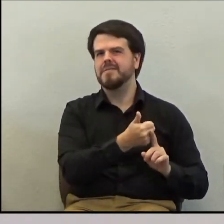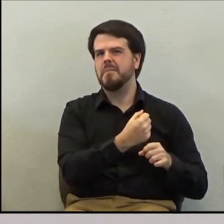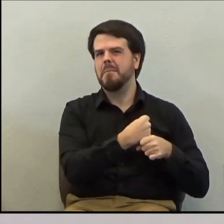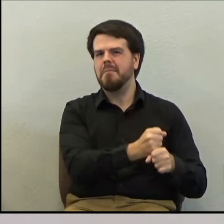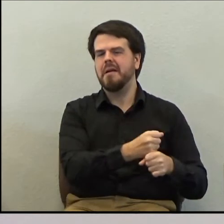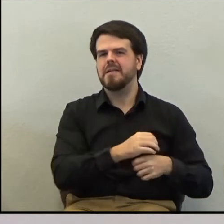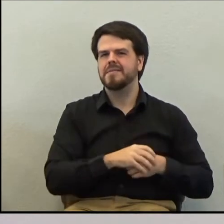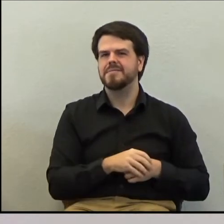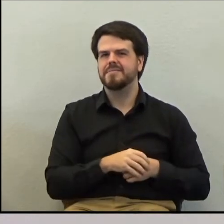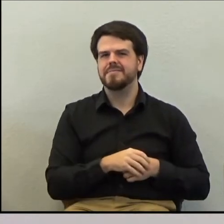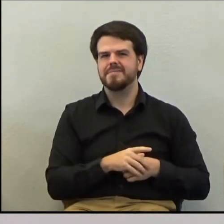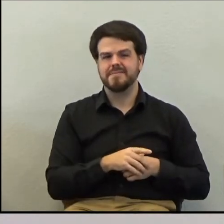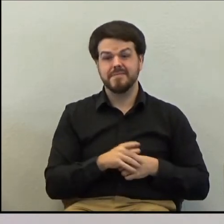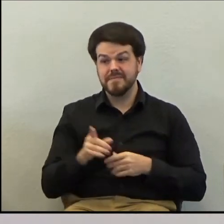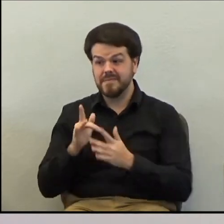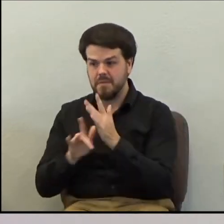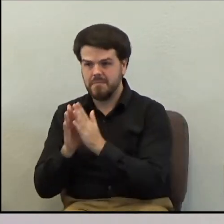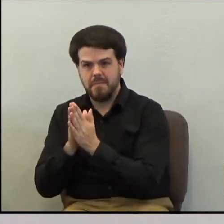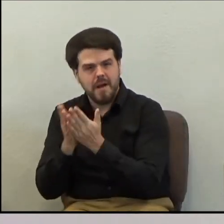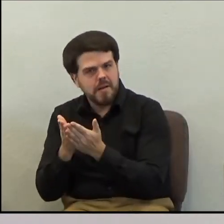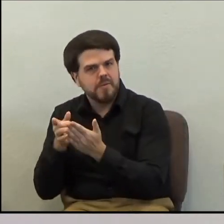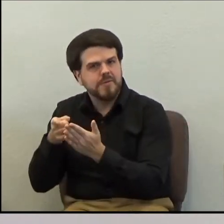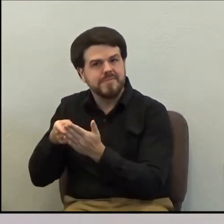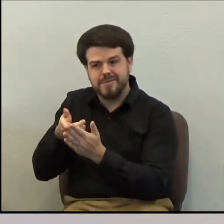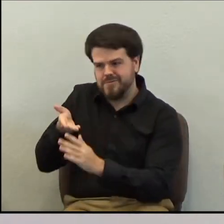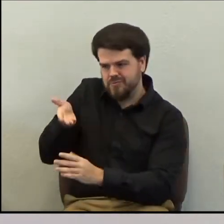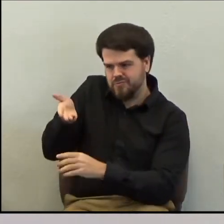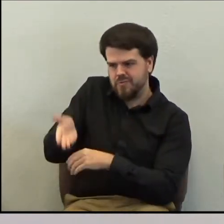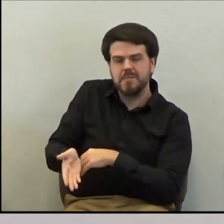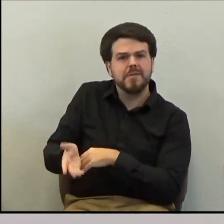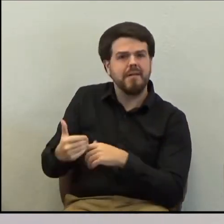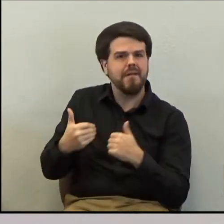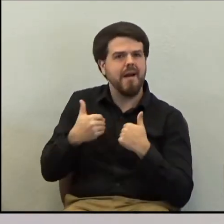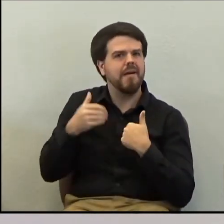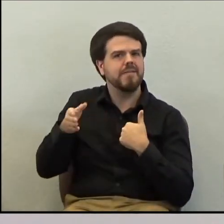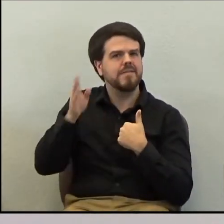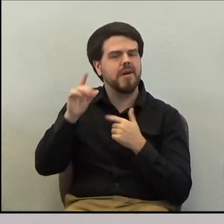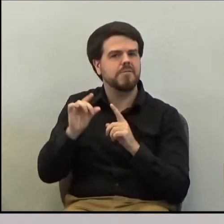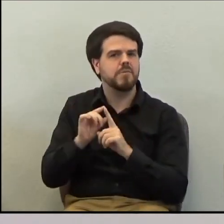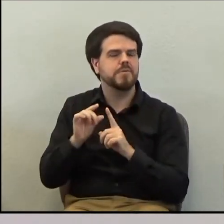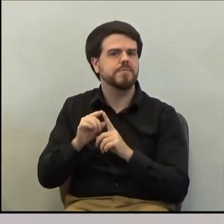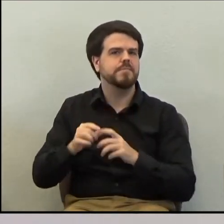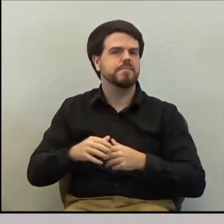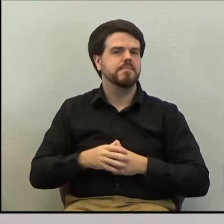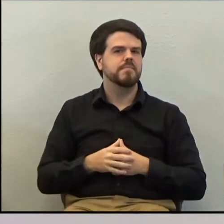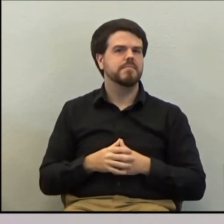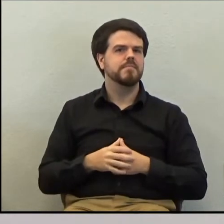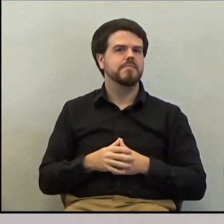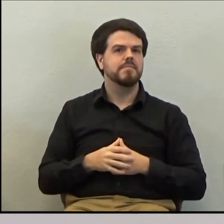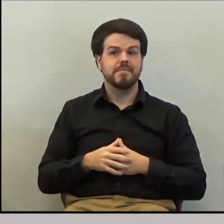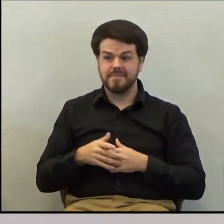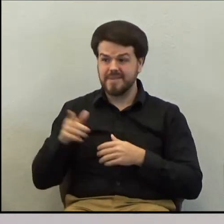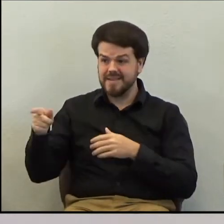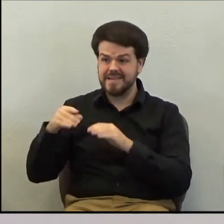Bible. Scriptures contain the very word of God. Spoken.